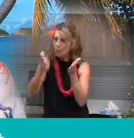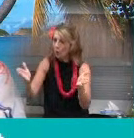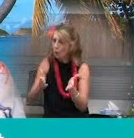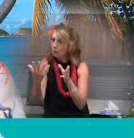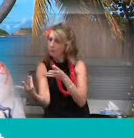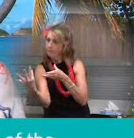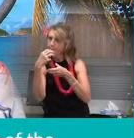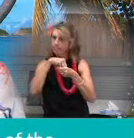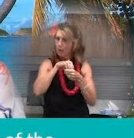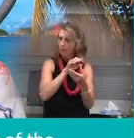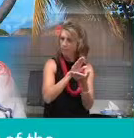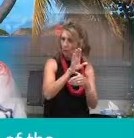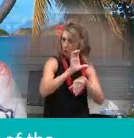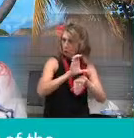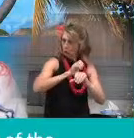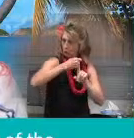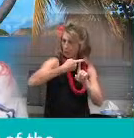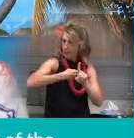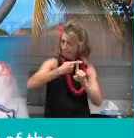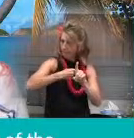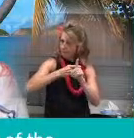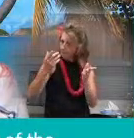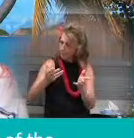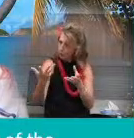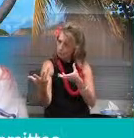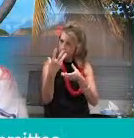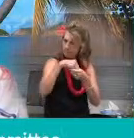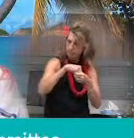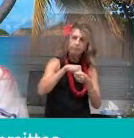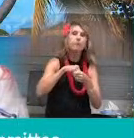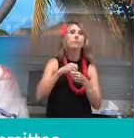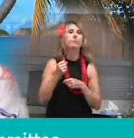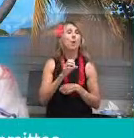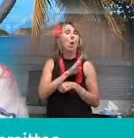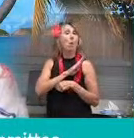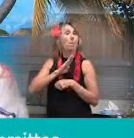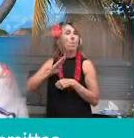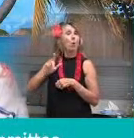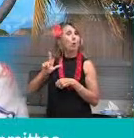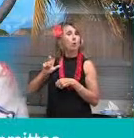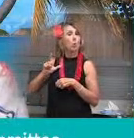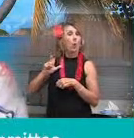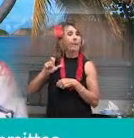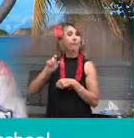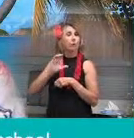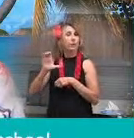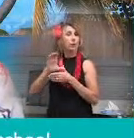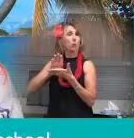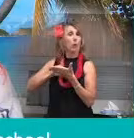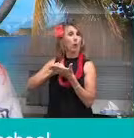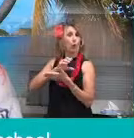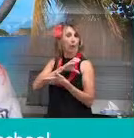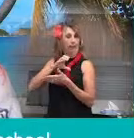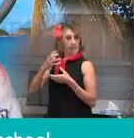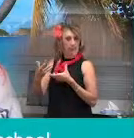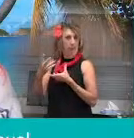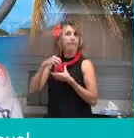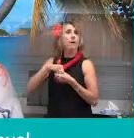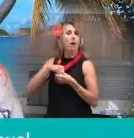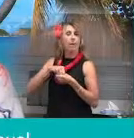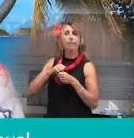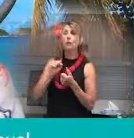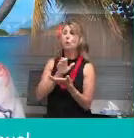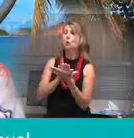youth masses at St. Michael Parish. She was also part of the board's 21st Century Learning Committee, a long-standing member of our